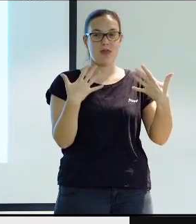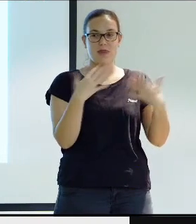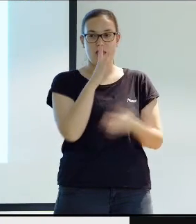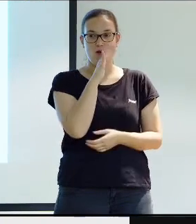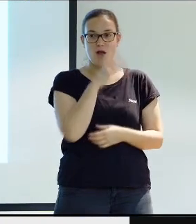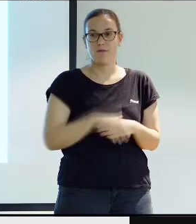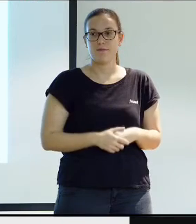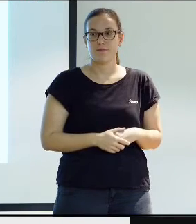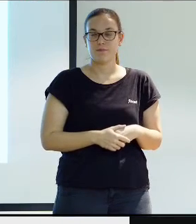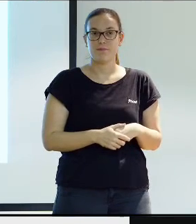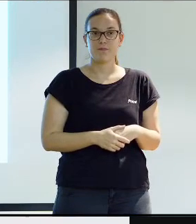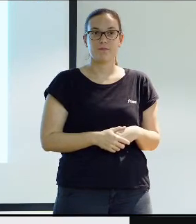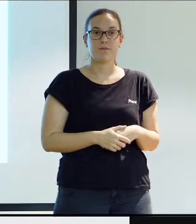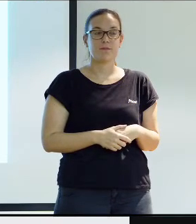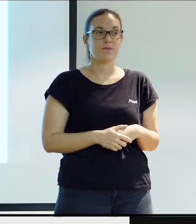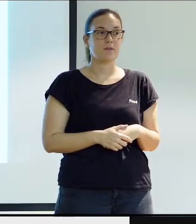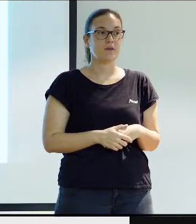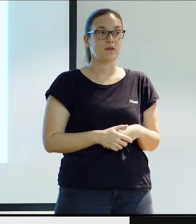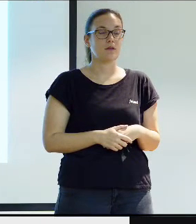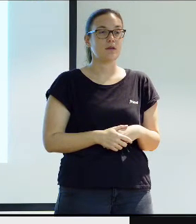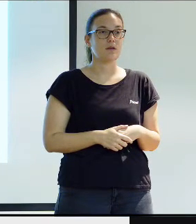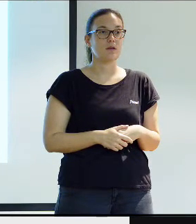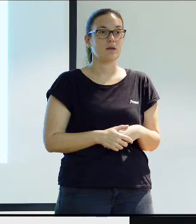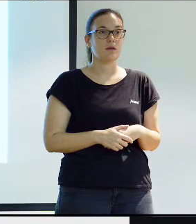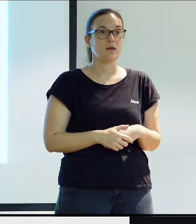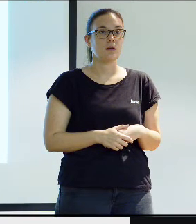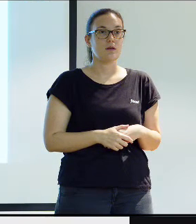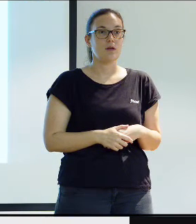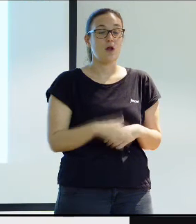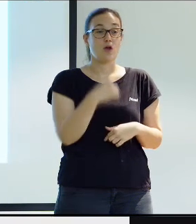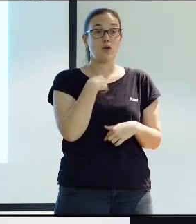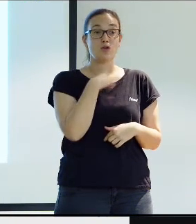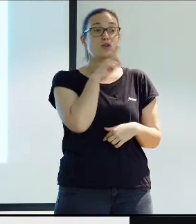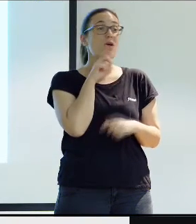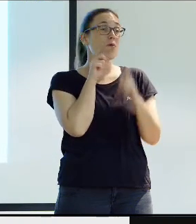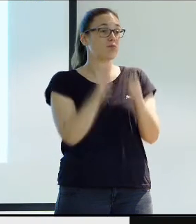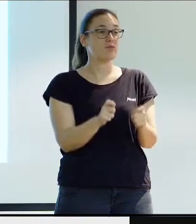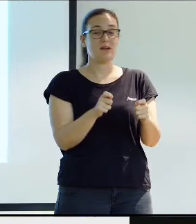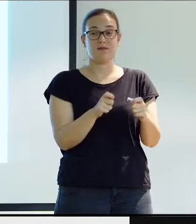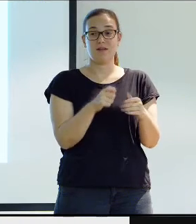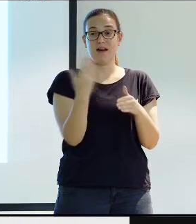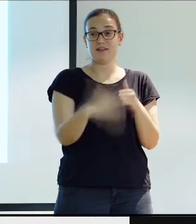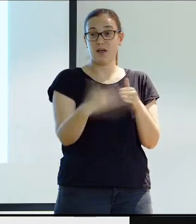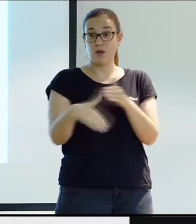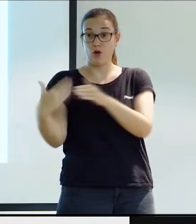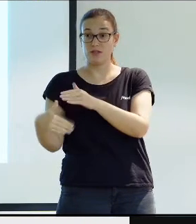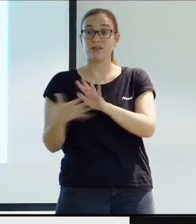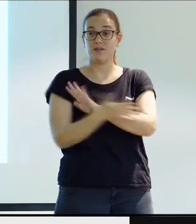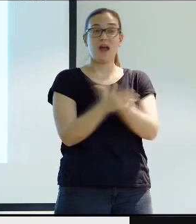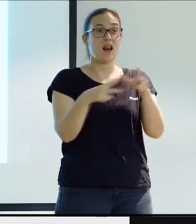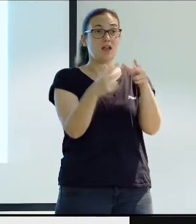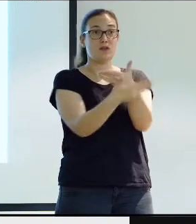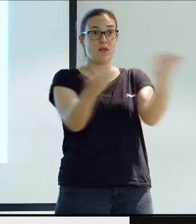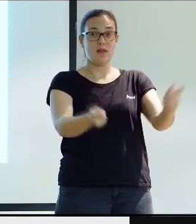some what I would call illegal restrictions, and that is when you put limitations on